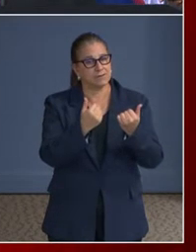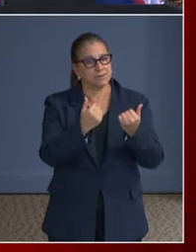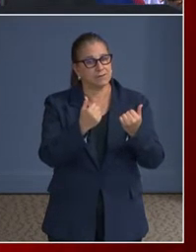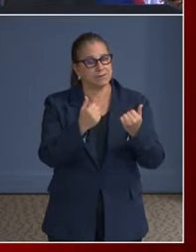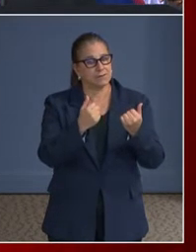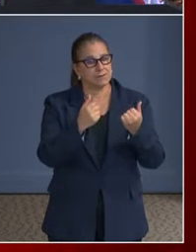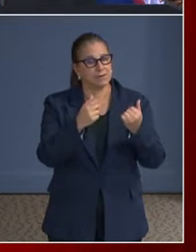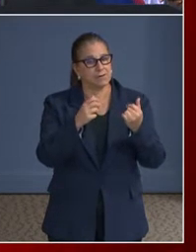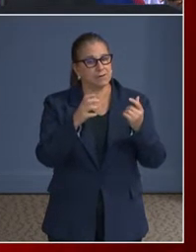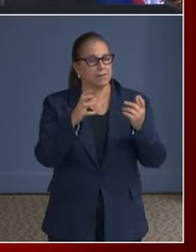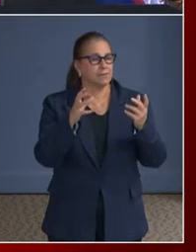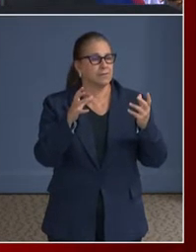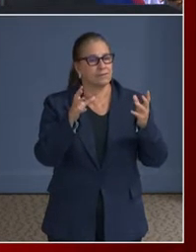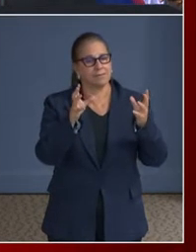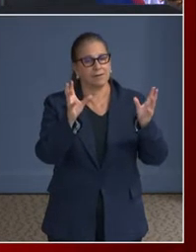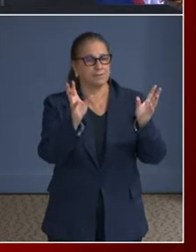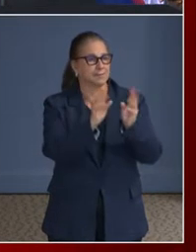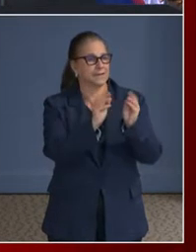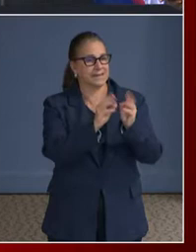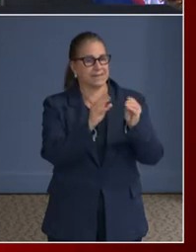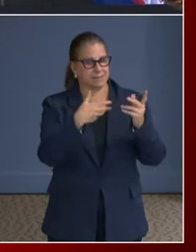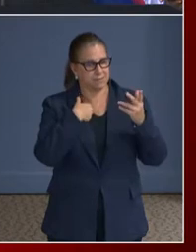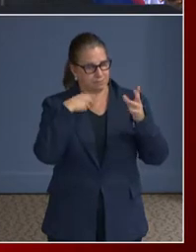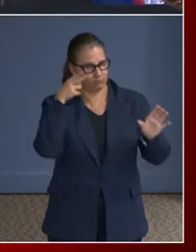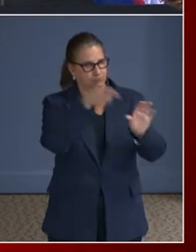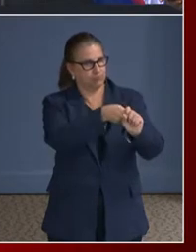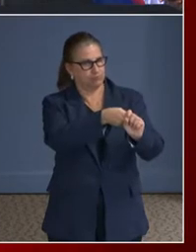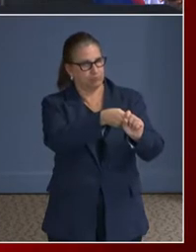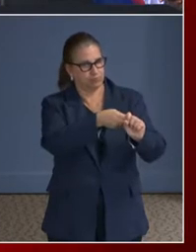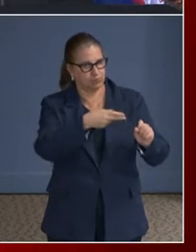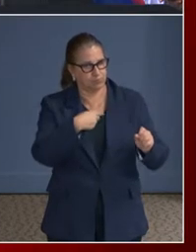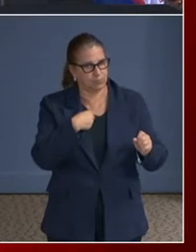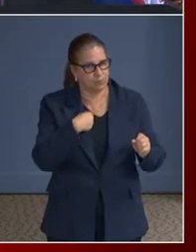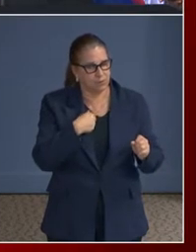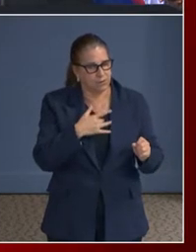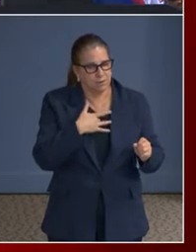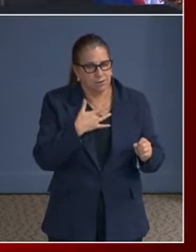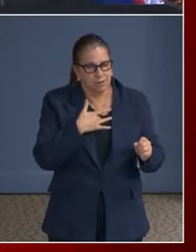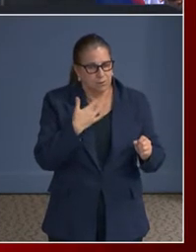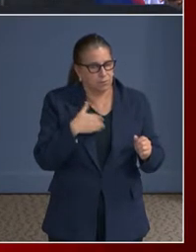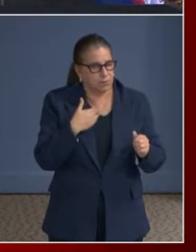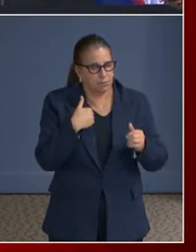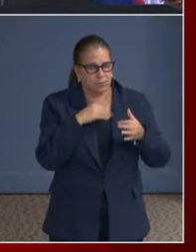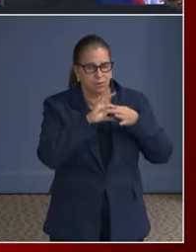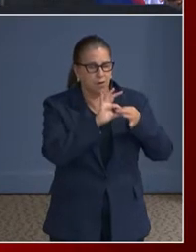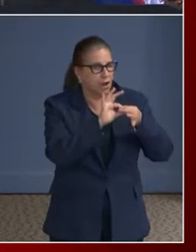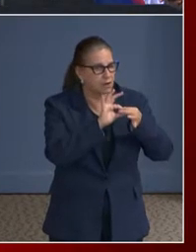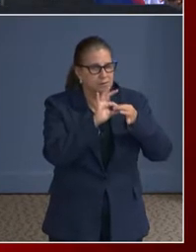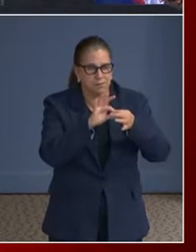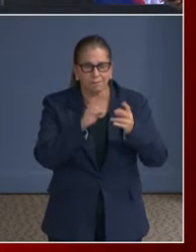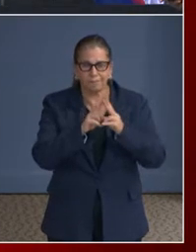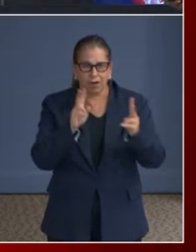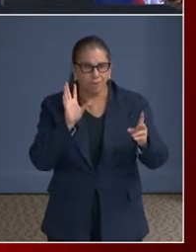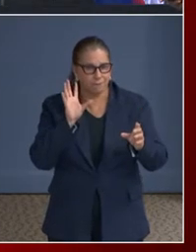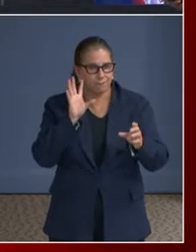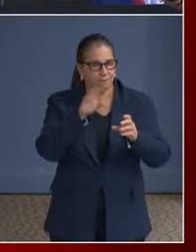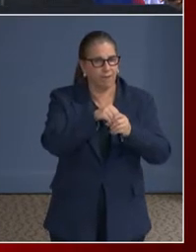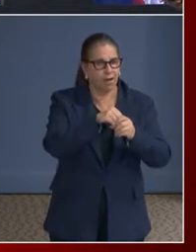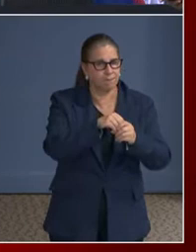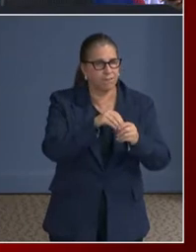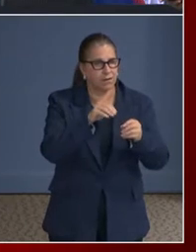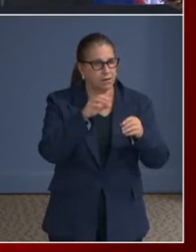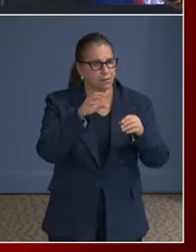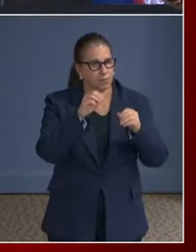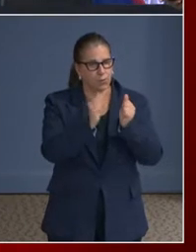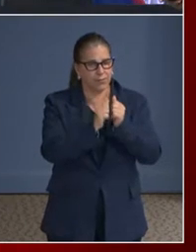assembly, I found myself more engaged this year in the virtual meeting than in past meetings. And